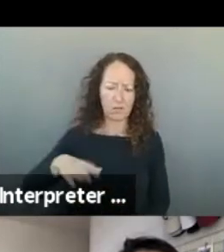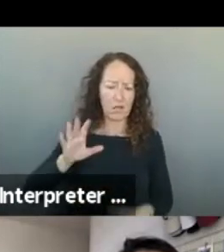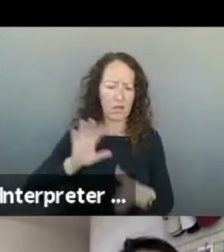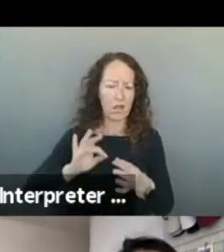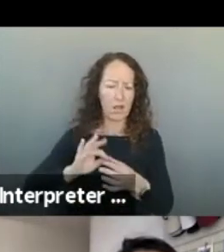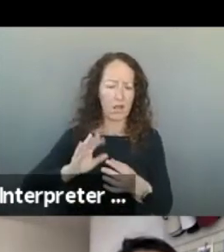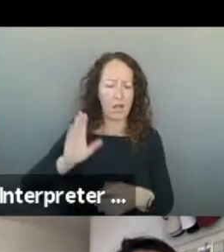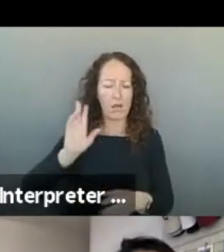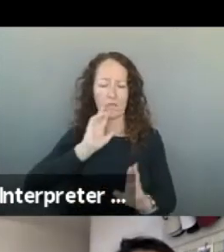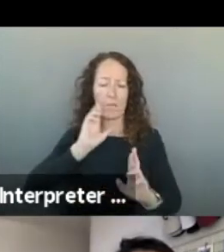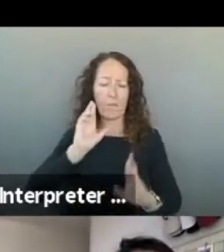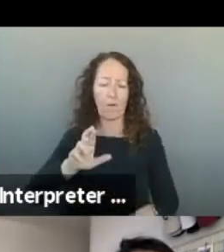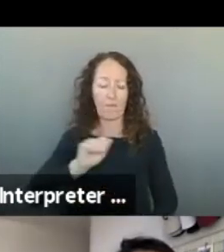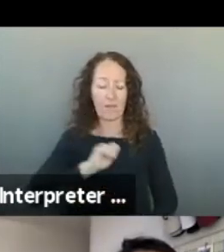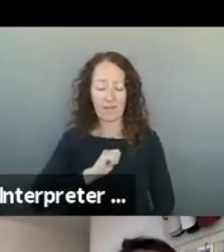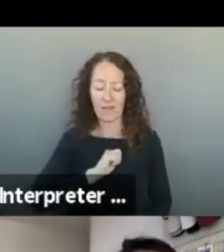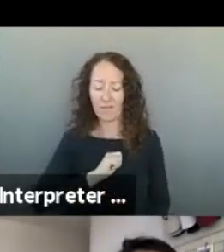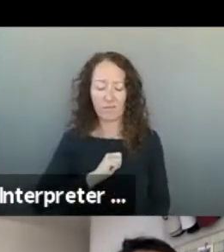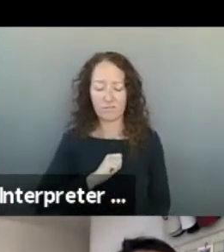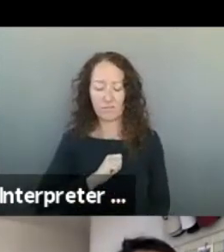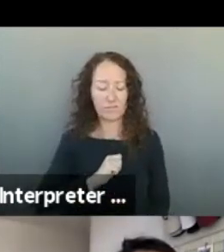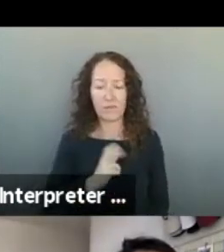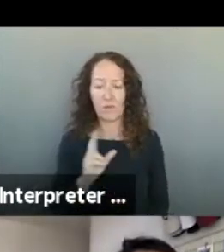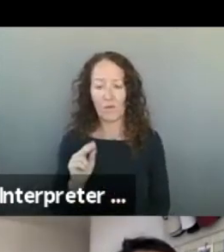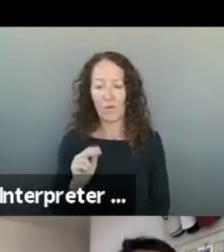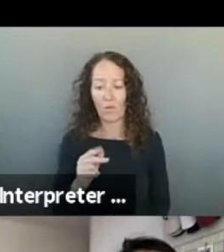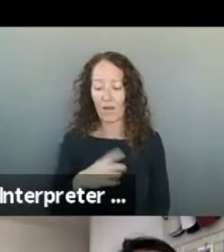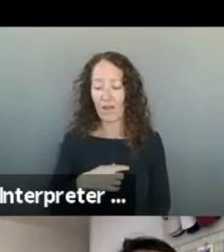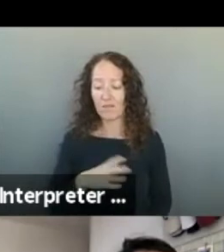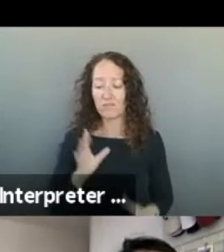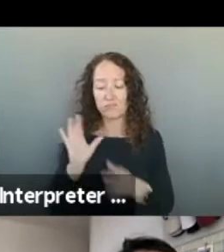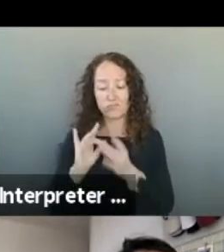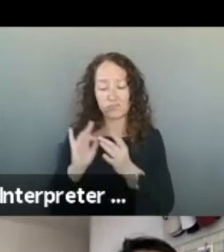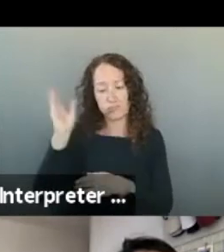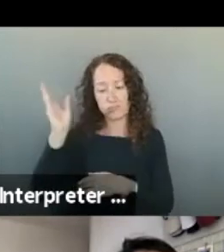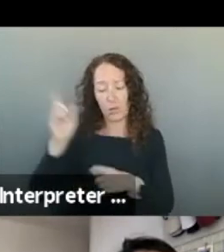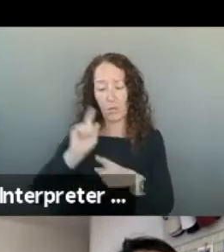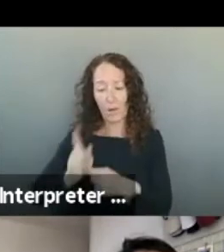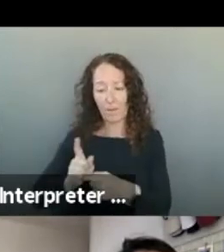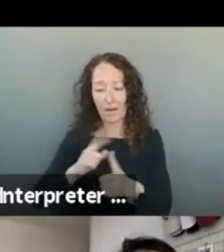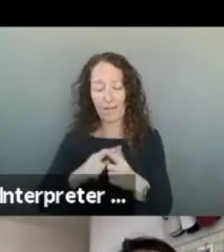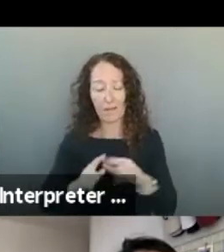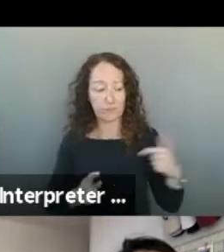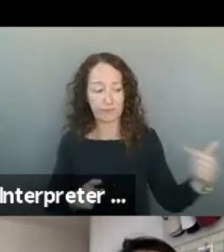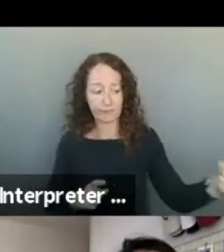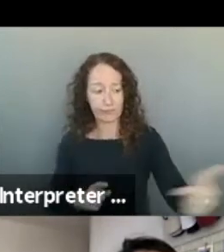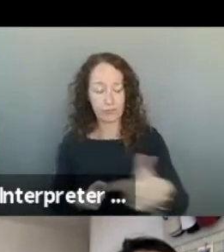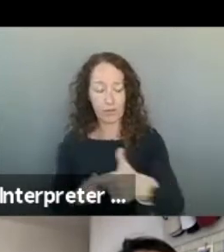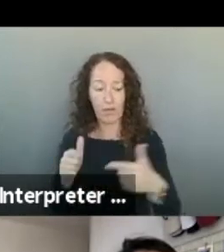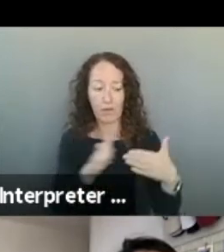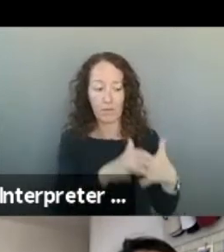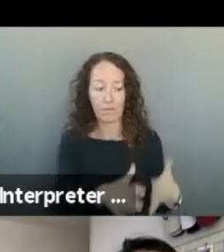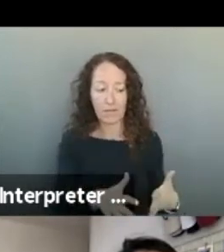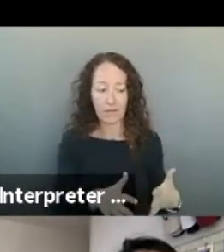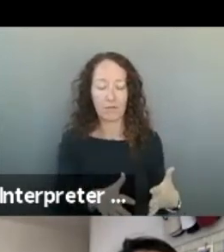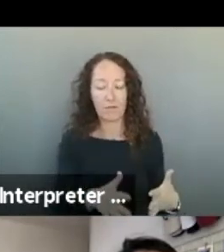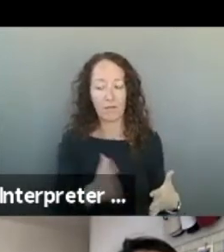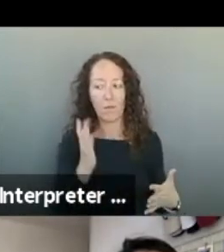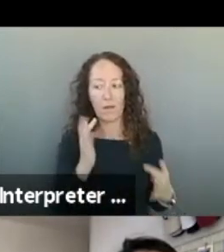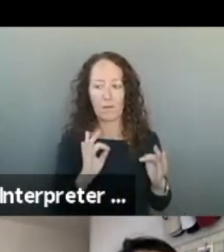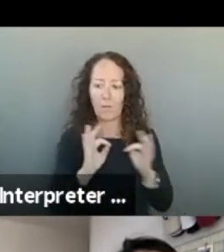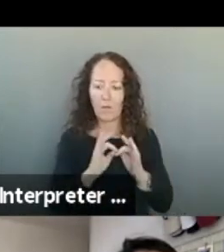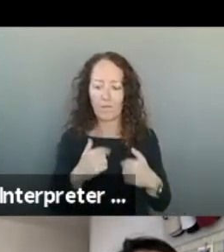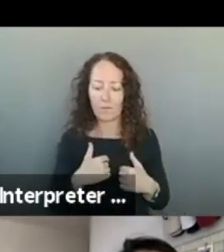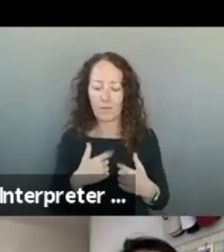minute, and then I let my leadership come in and do the rest, because it's really important to me that my boys see their faces and know that they're doing the